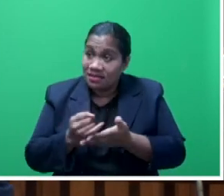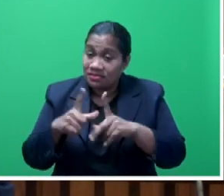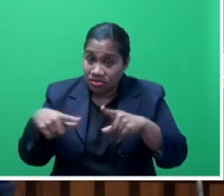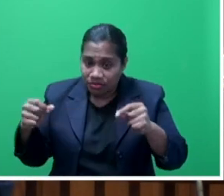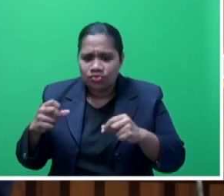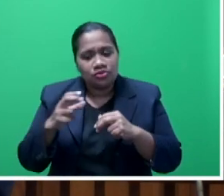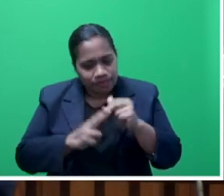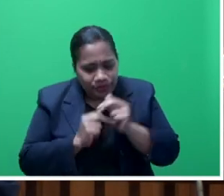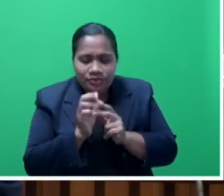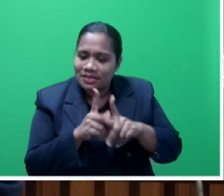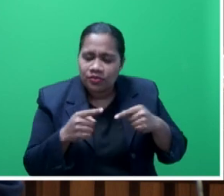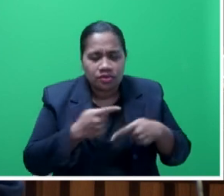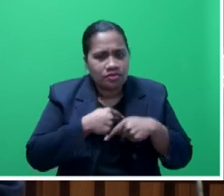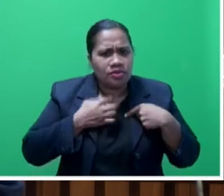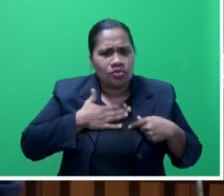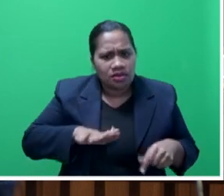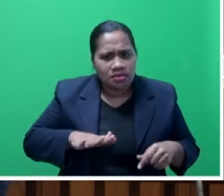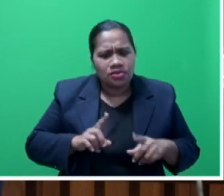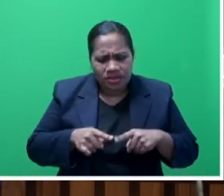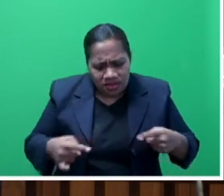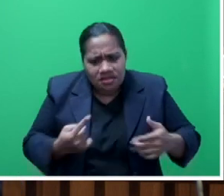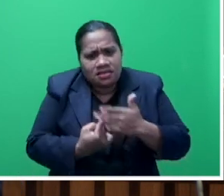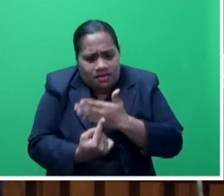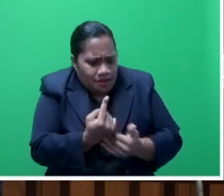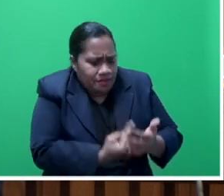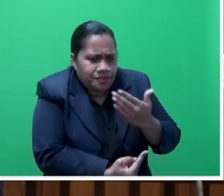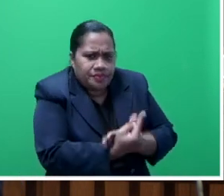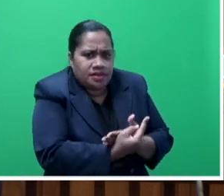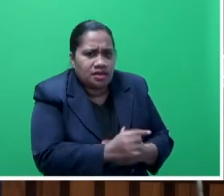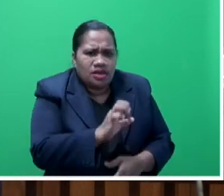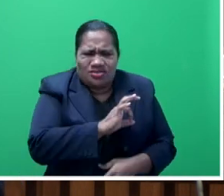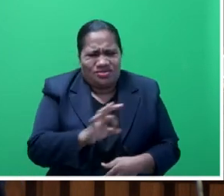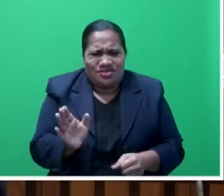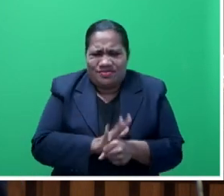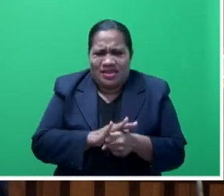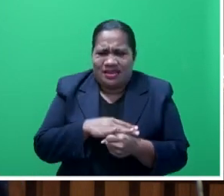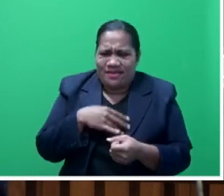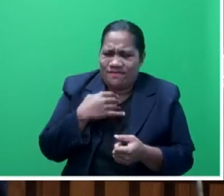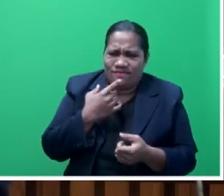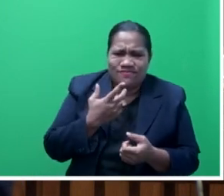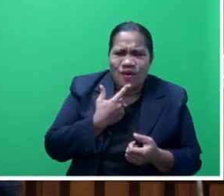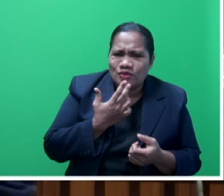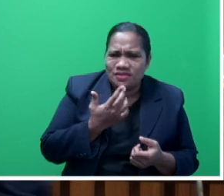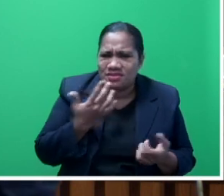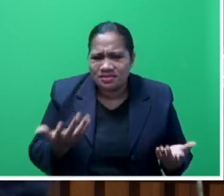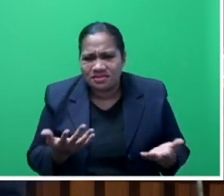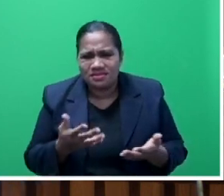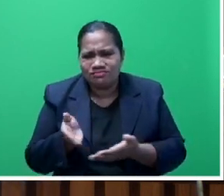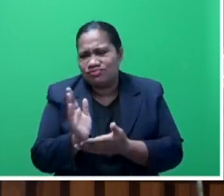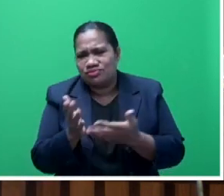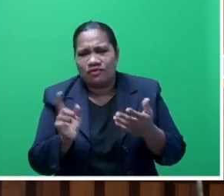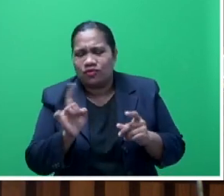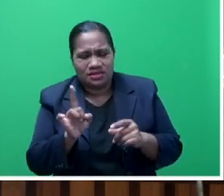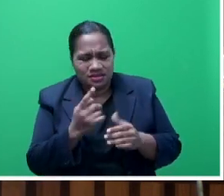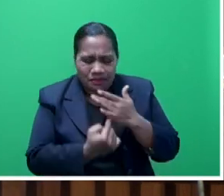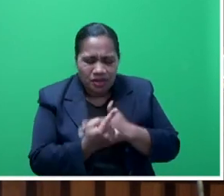So things are happening. Let's not make false representations of what is happening or not happening. Mr.